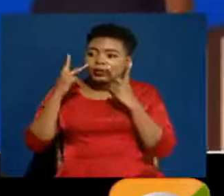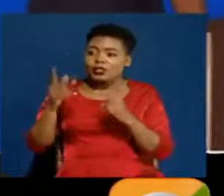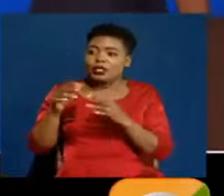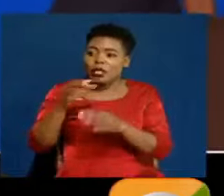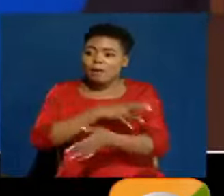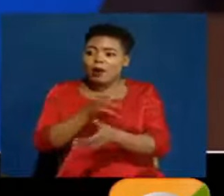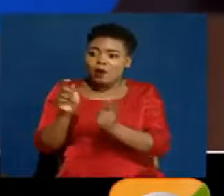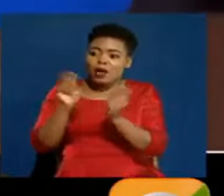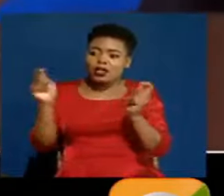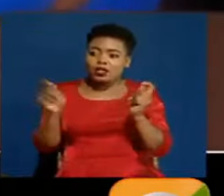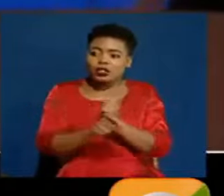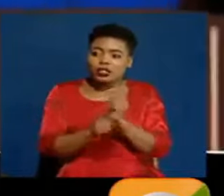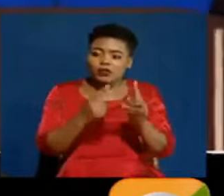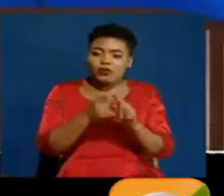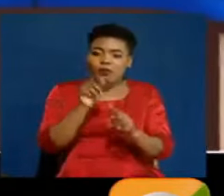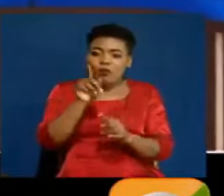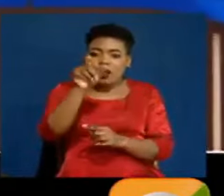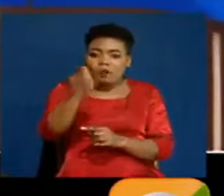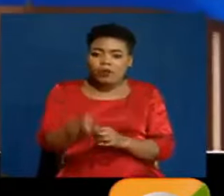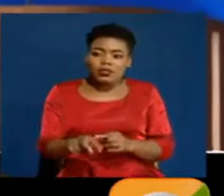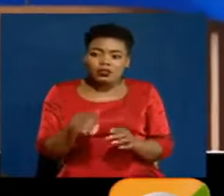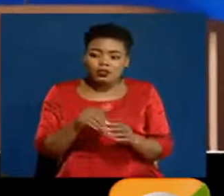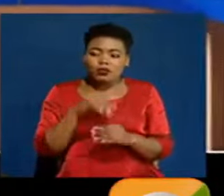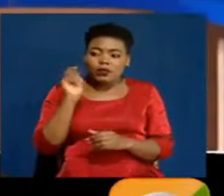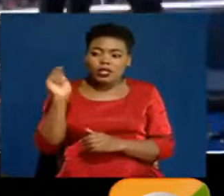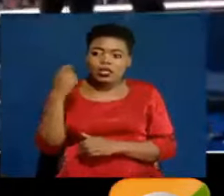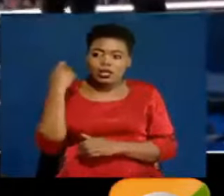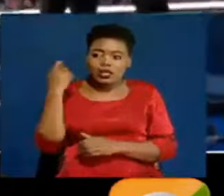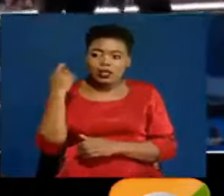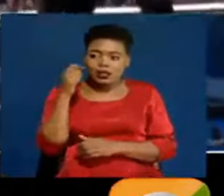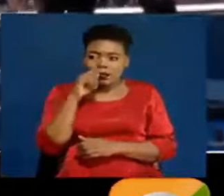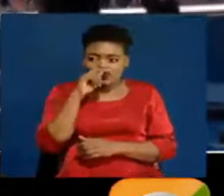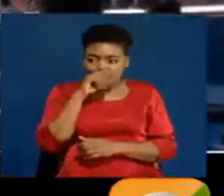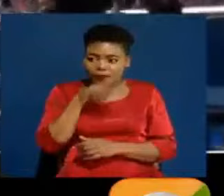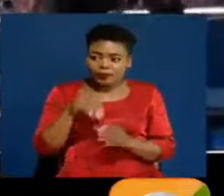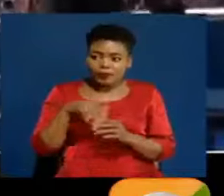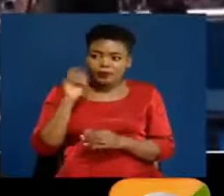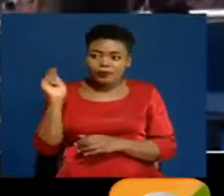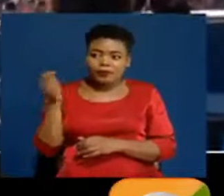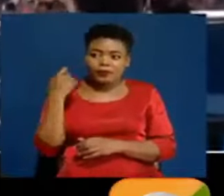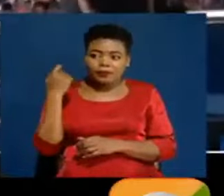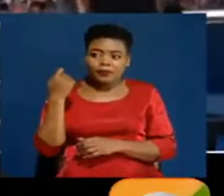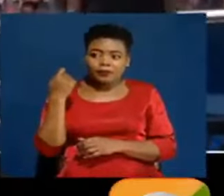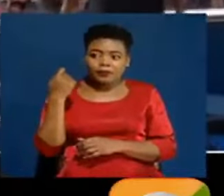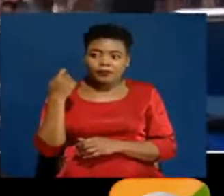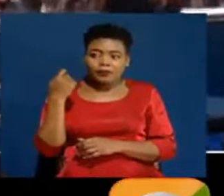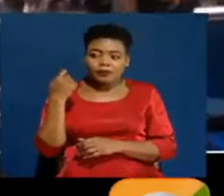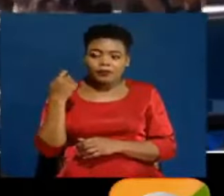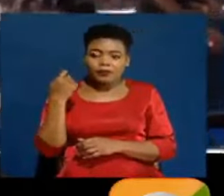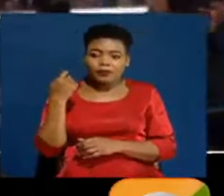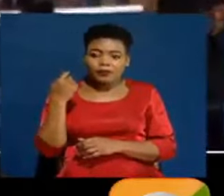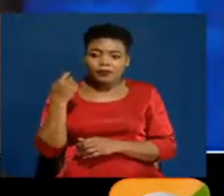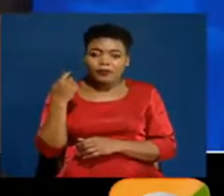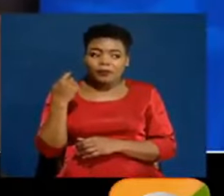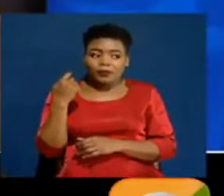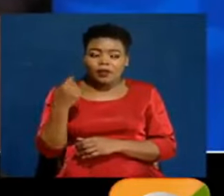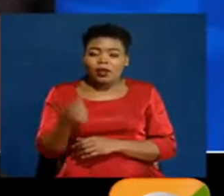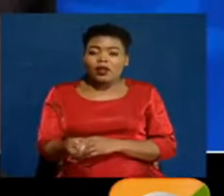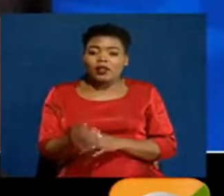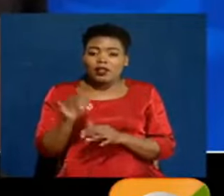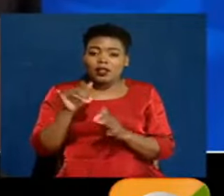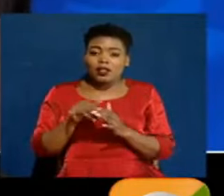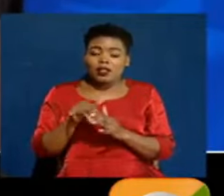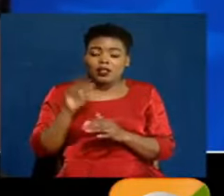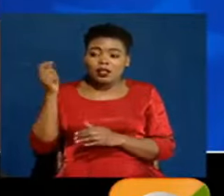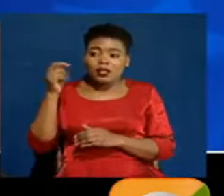We in Kenya, by contrast, although that is a party that has been in existence for close to two centuries, in Kenya's